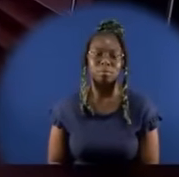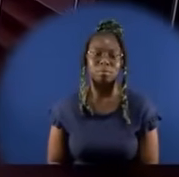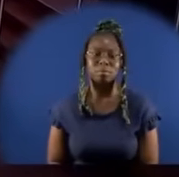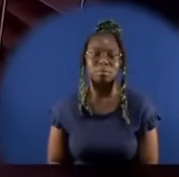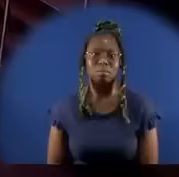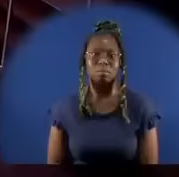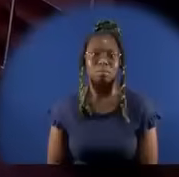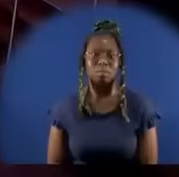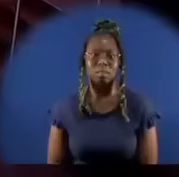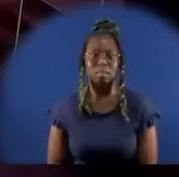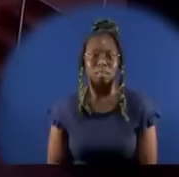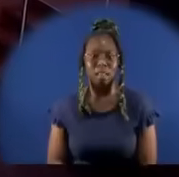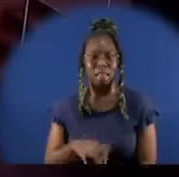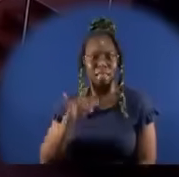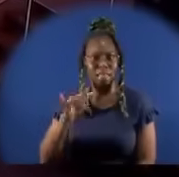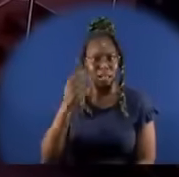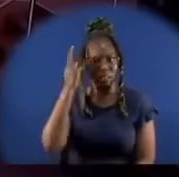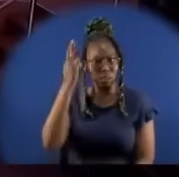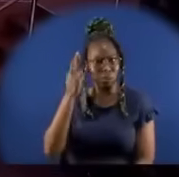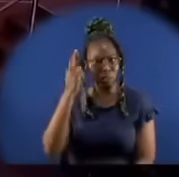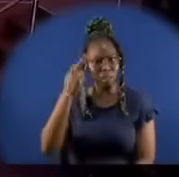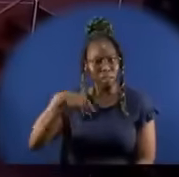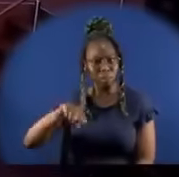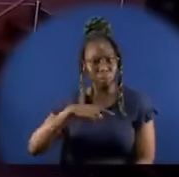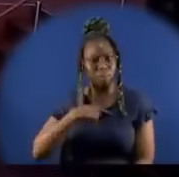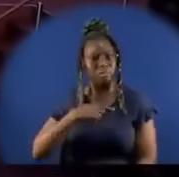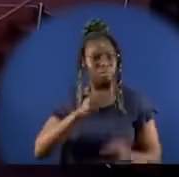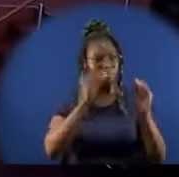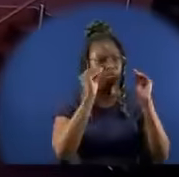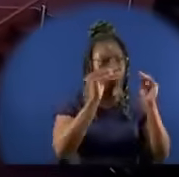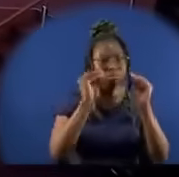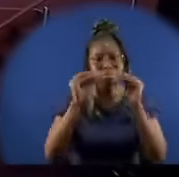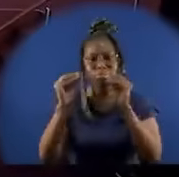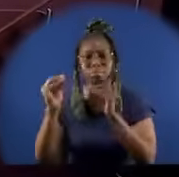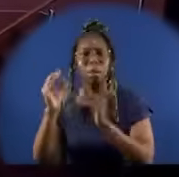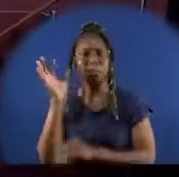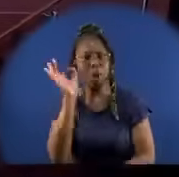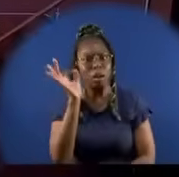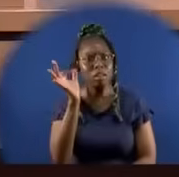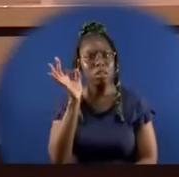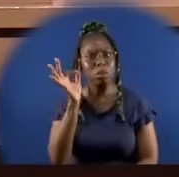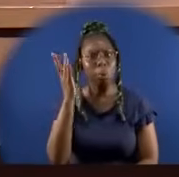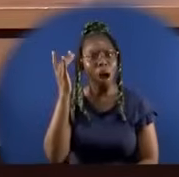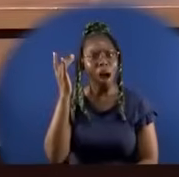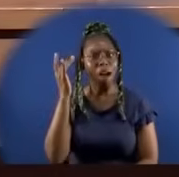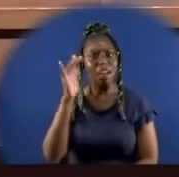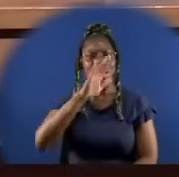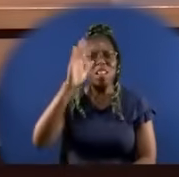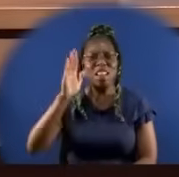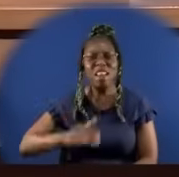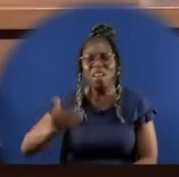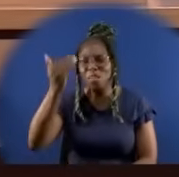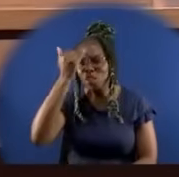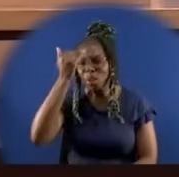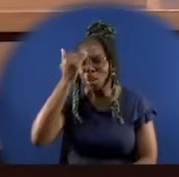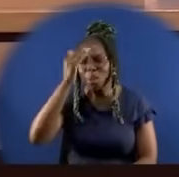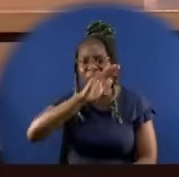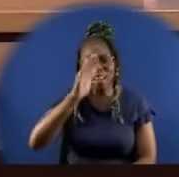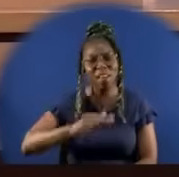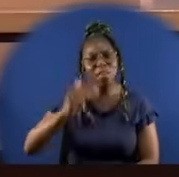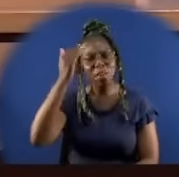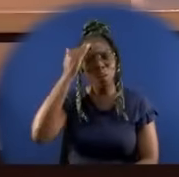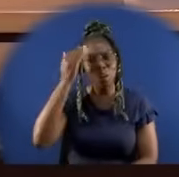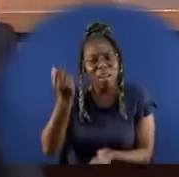That's why we do all this preaching and teaching at Wheeler Avenue. Because you never know what word you need spoken over your